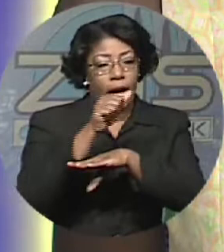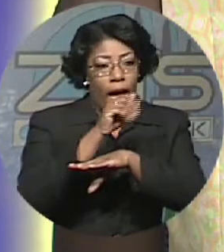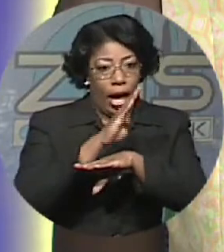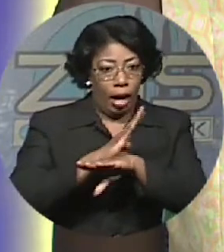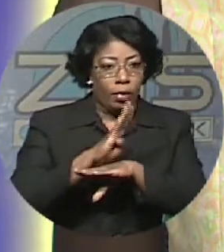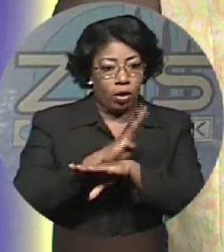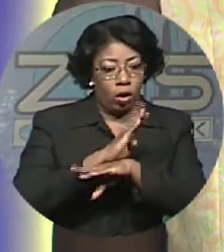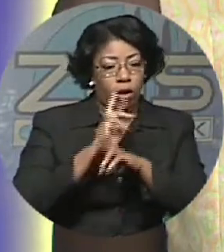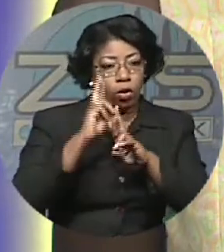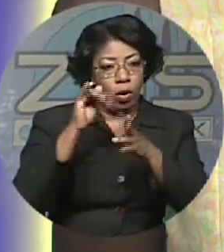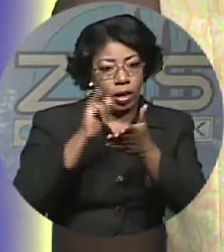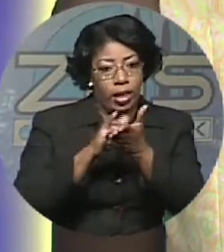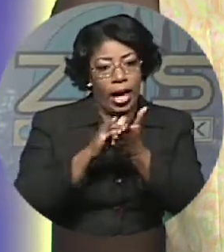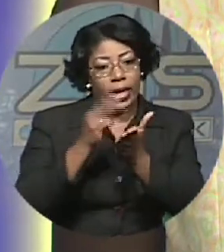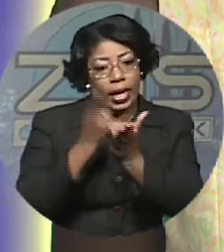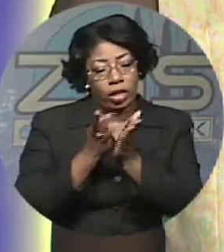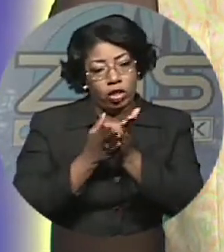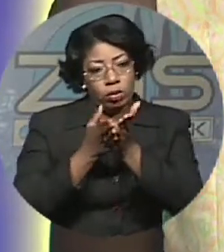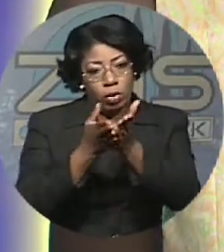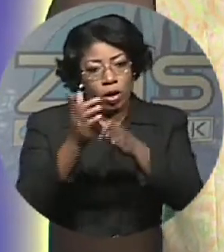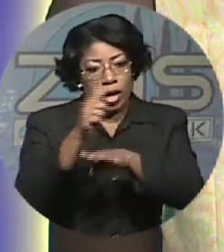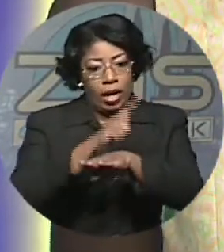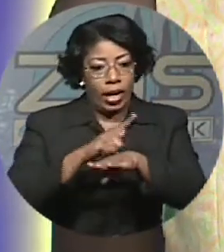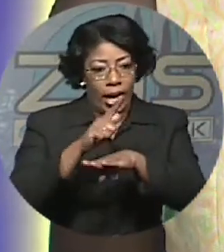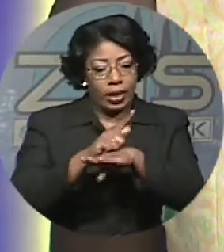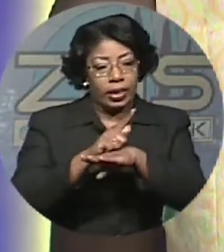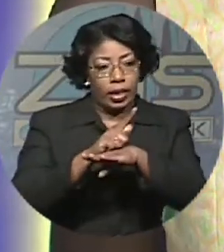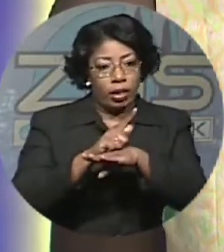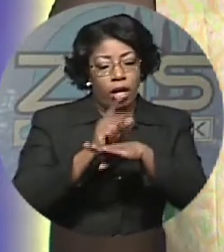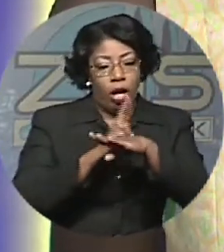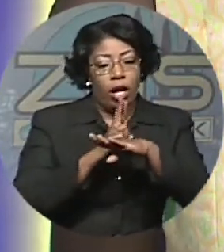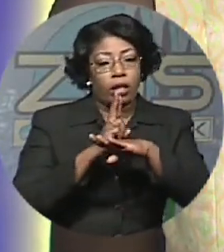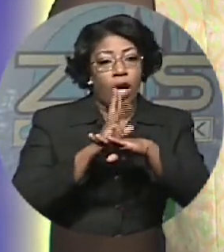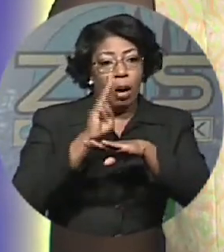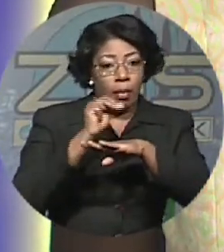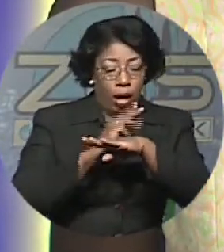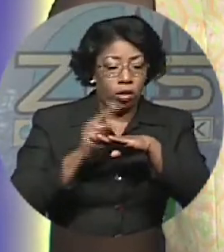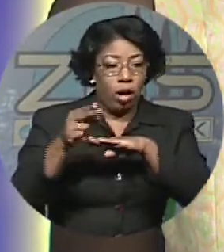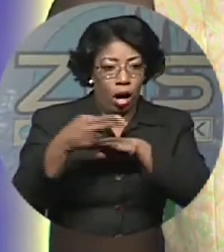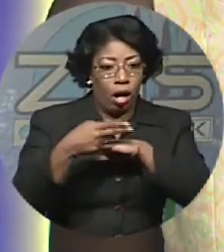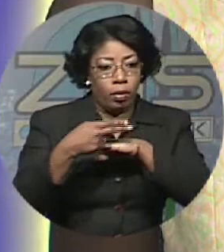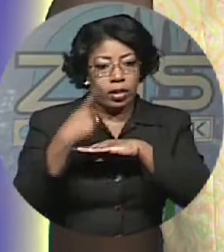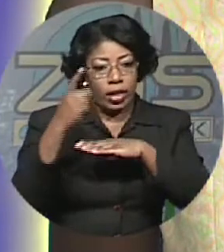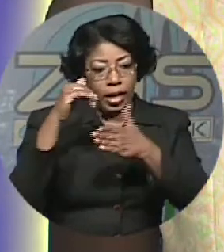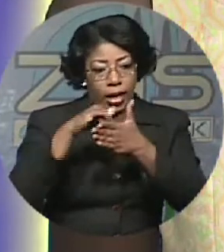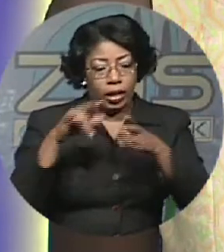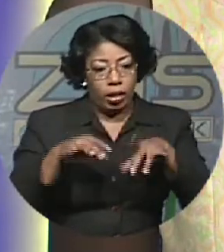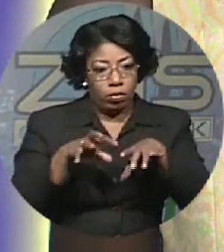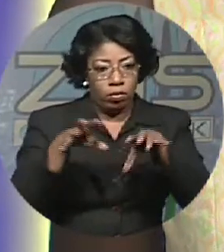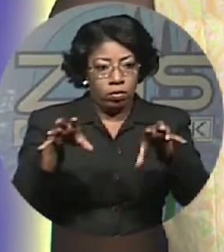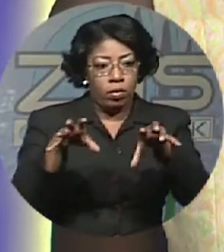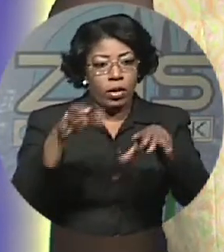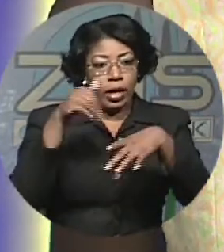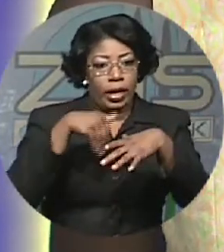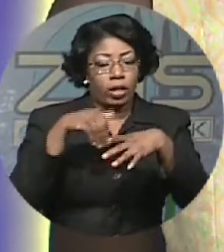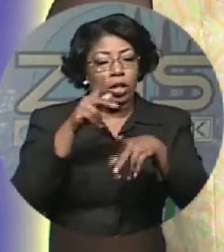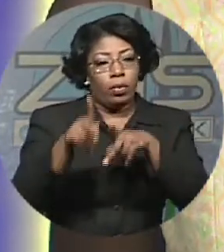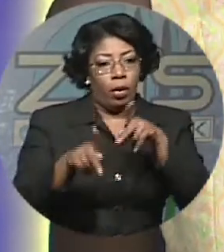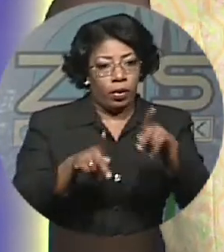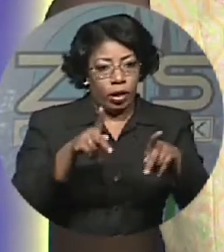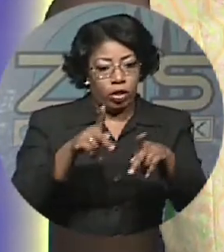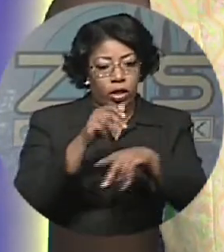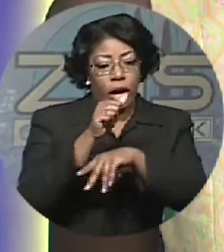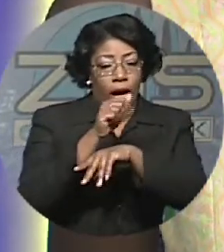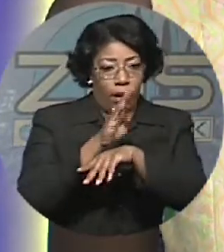it was reported that a Haitian boat landed just off Marsh Harbor. Some were apprehended, others melted into the population. Abaco has one